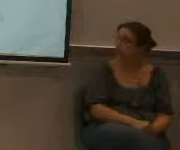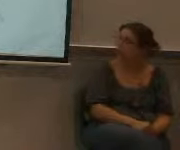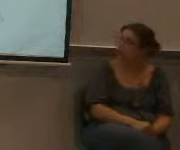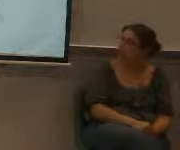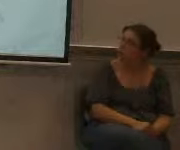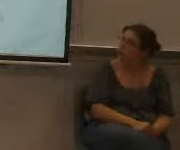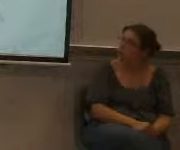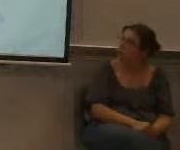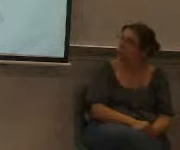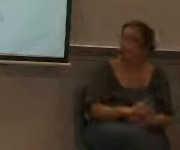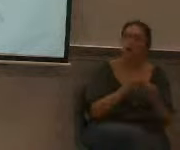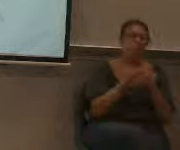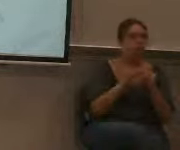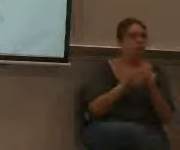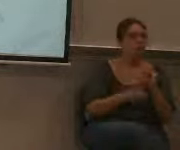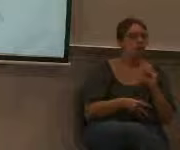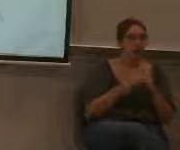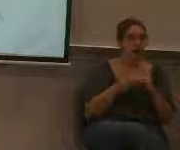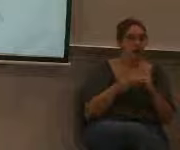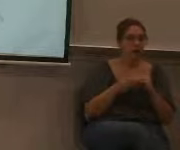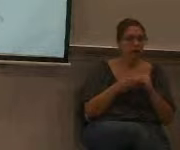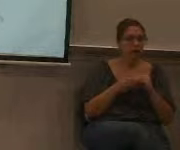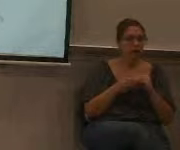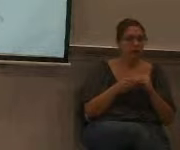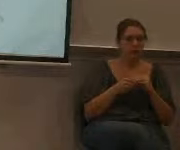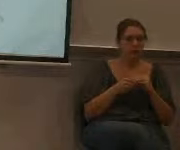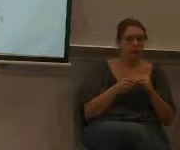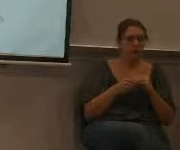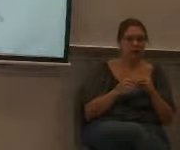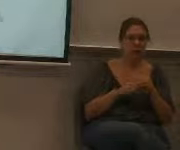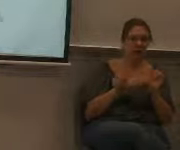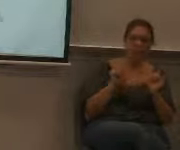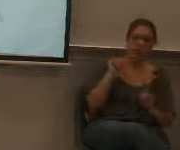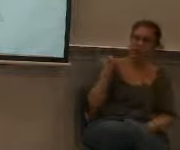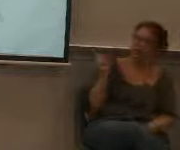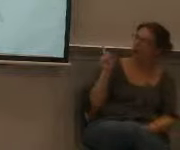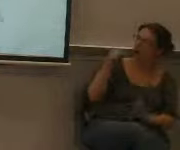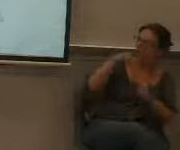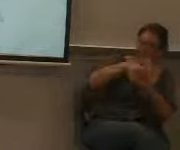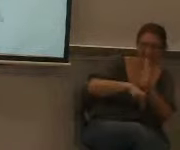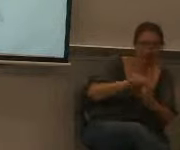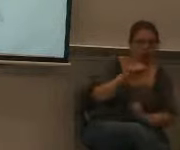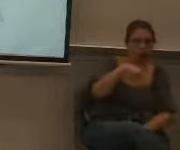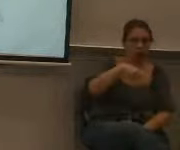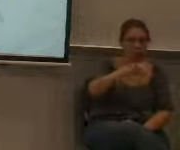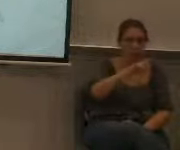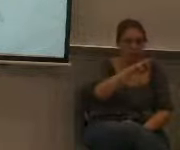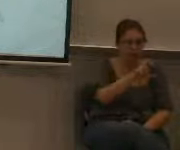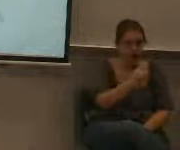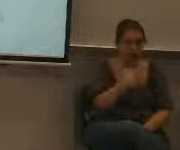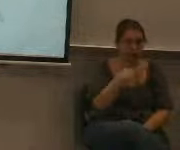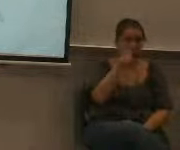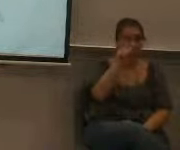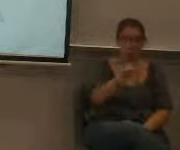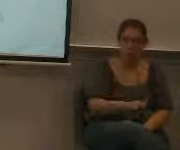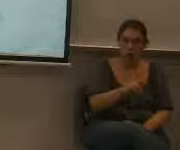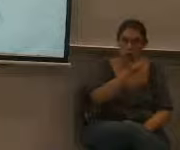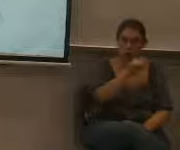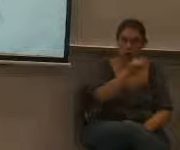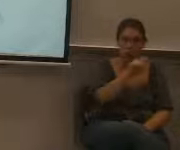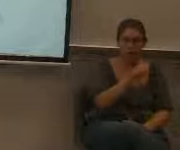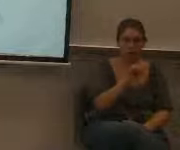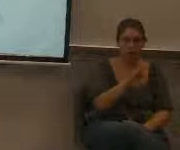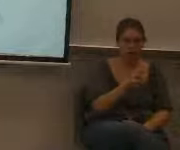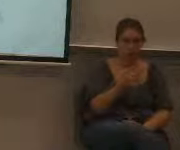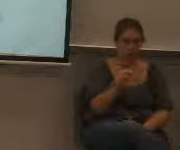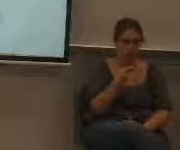Let's say one more thing, though, that even though these deep aquifers have extraordinarily low rates of metabolism